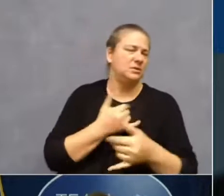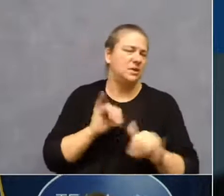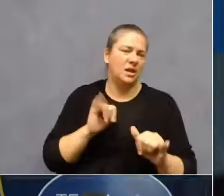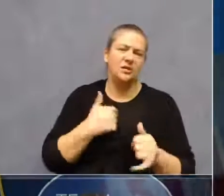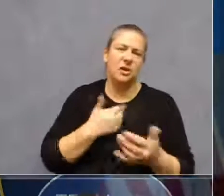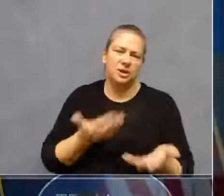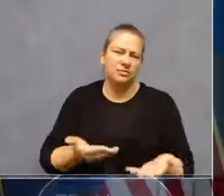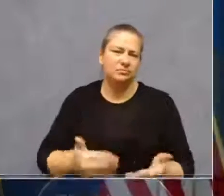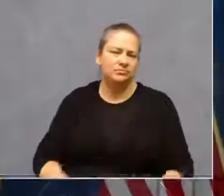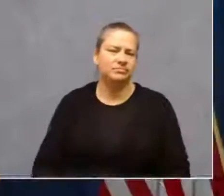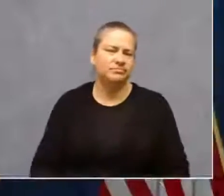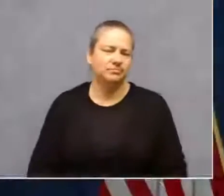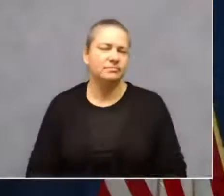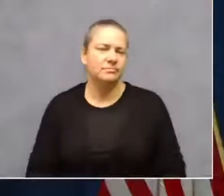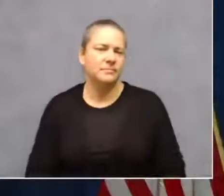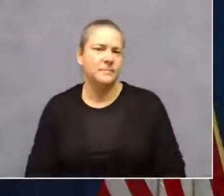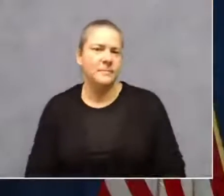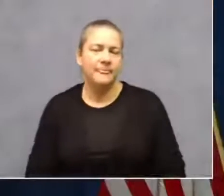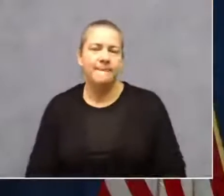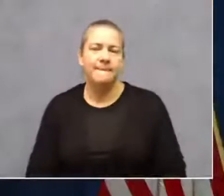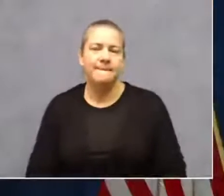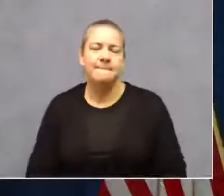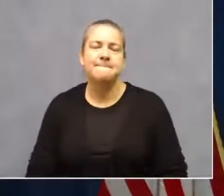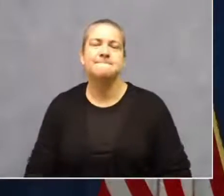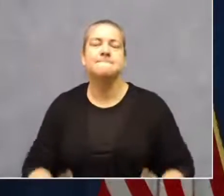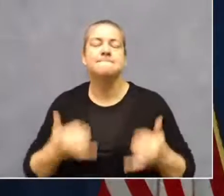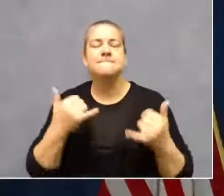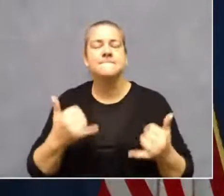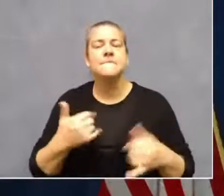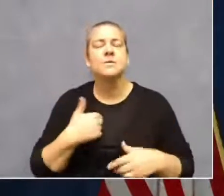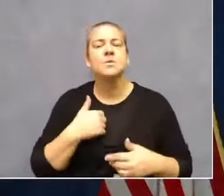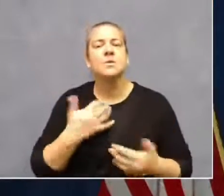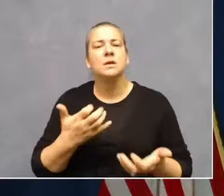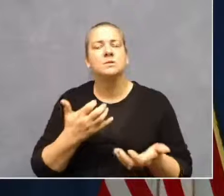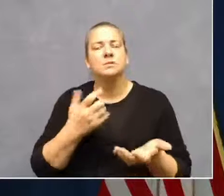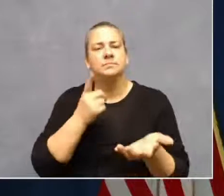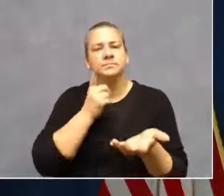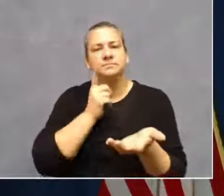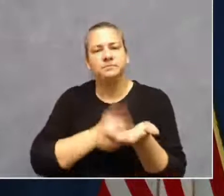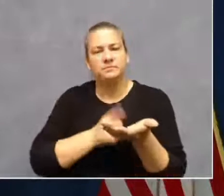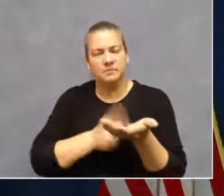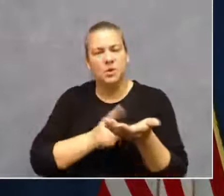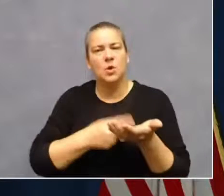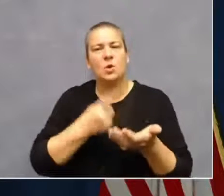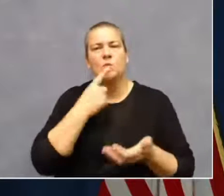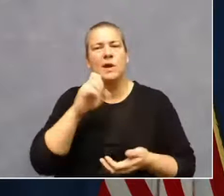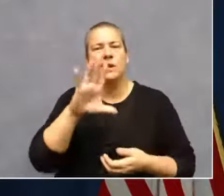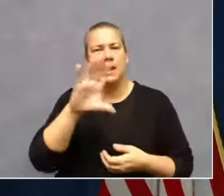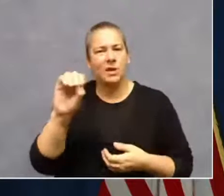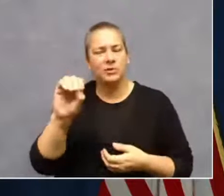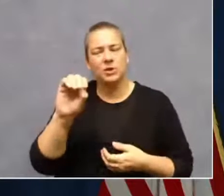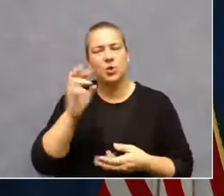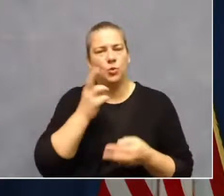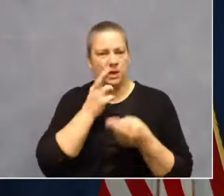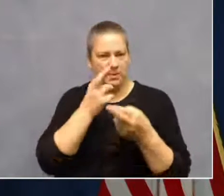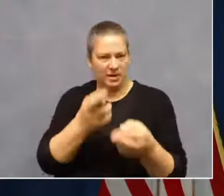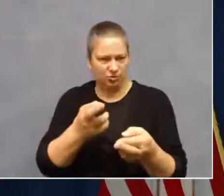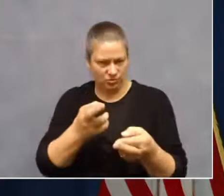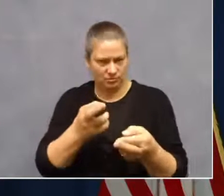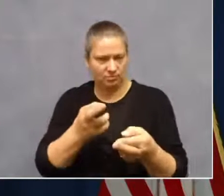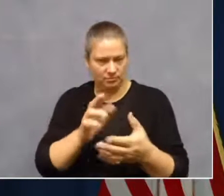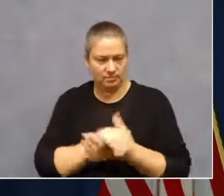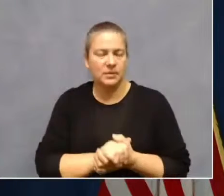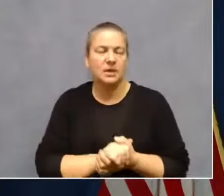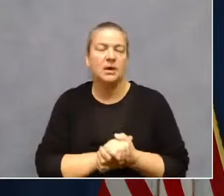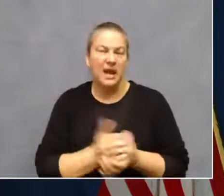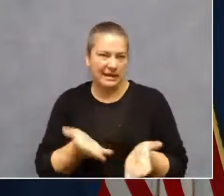All right, want to go over our Red County recommendations again and talk about how the timing works. And